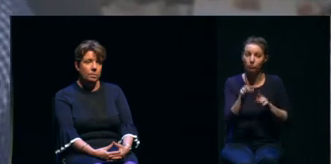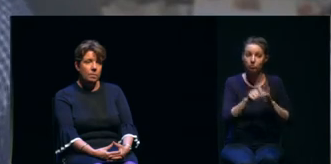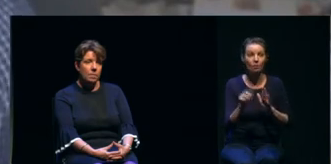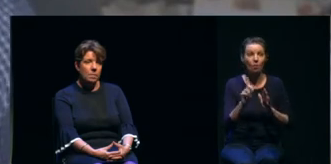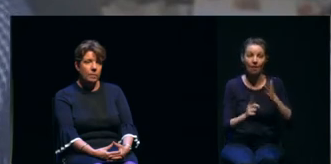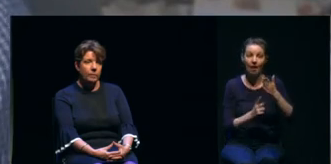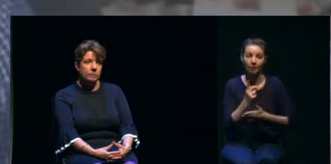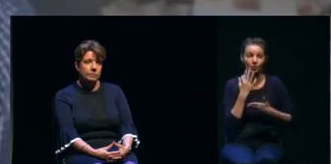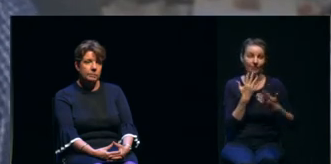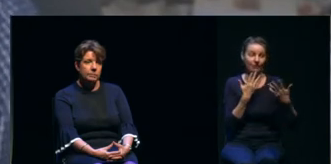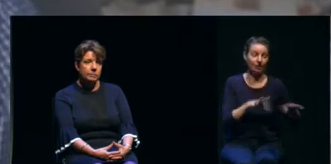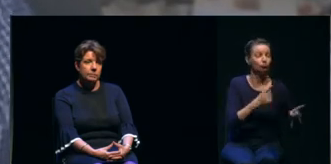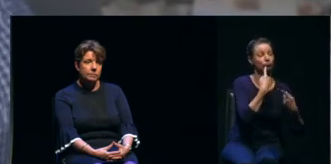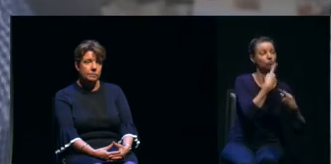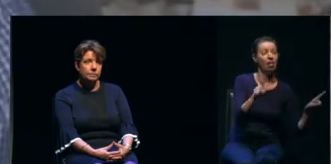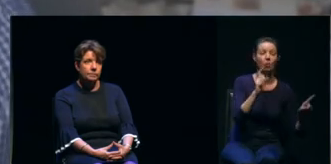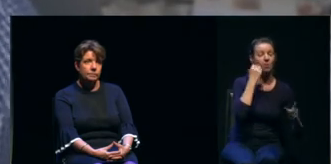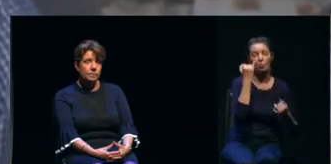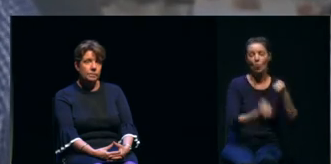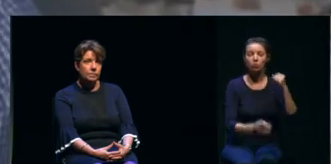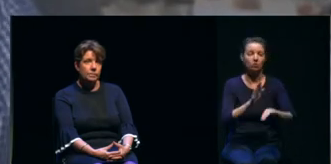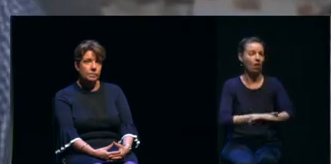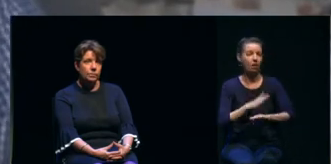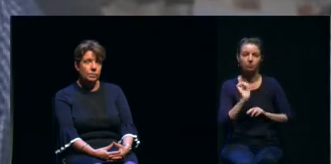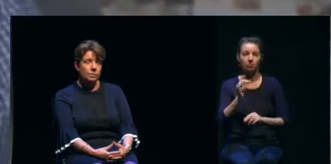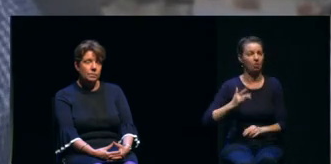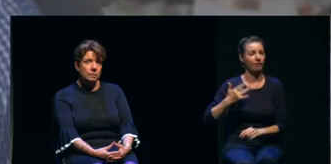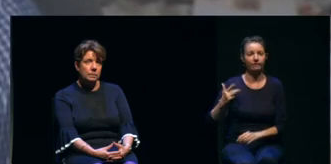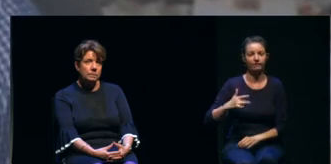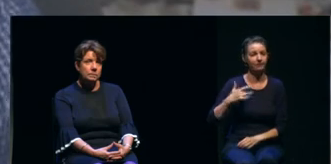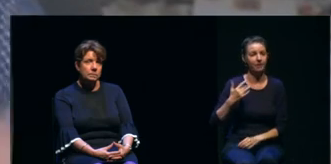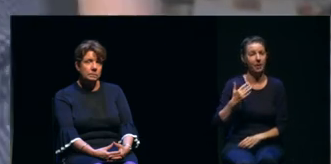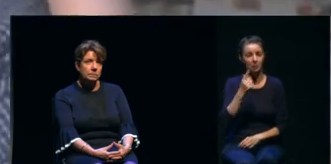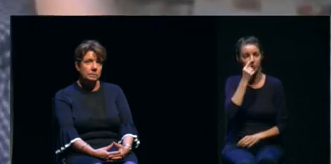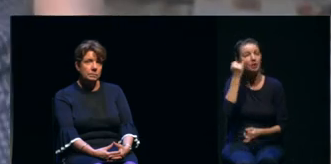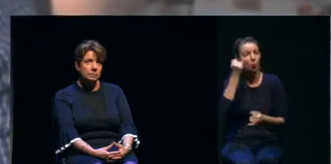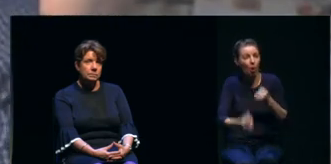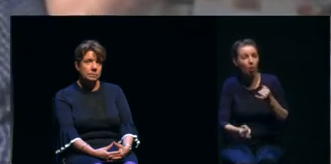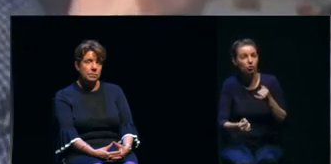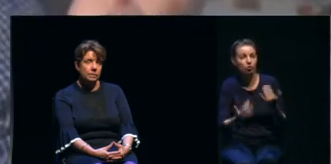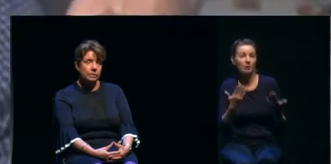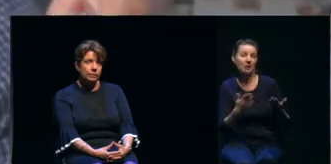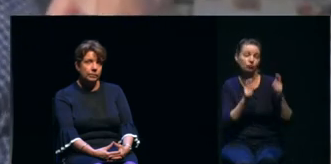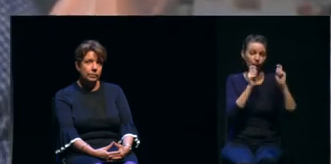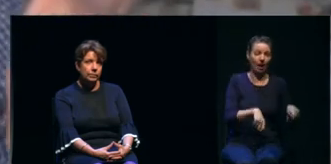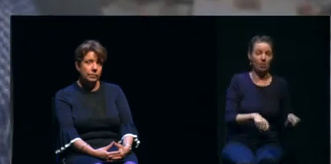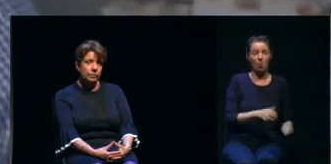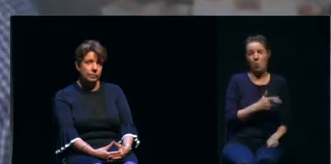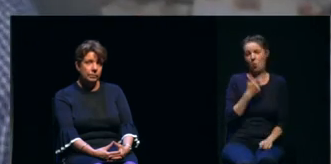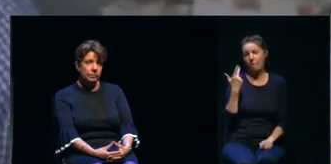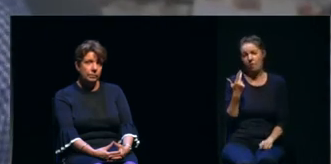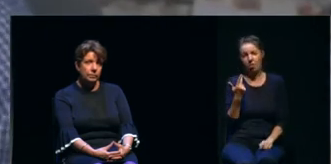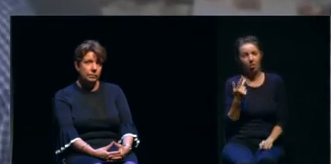be, for a time, the worst experience of your life. Possibly, usually, worse than the attack, which is an extraordinary and awful thing to